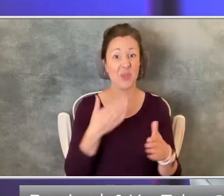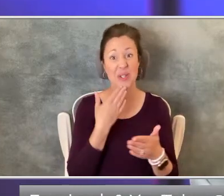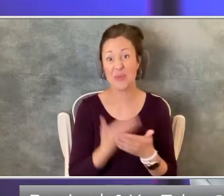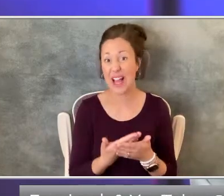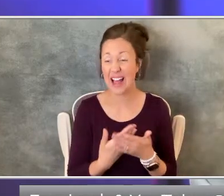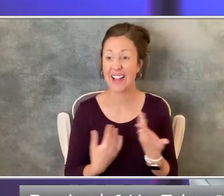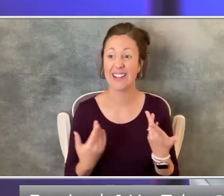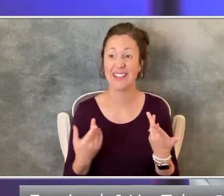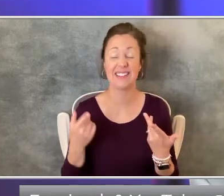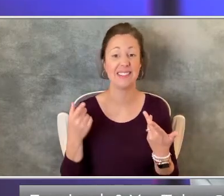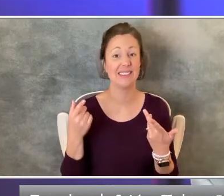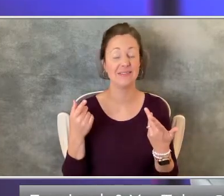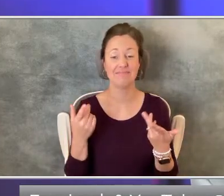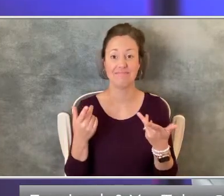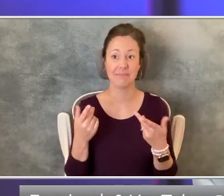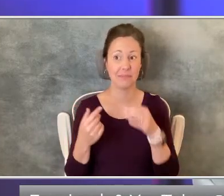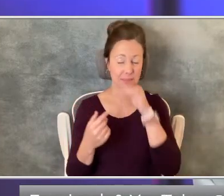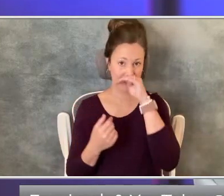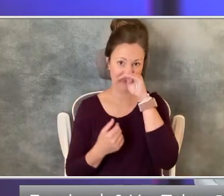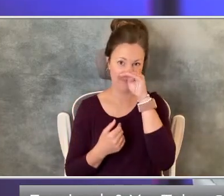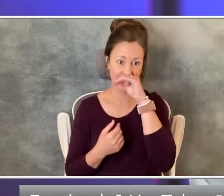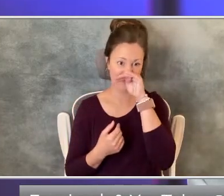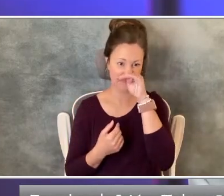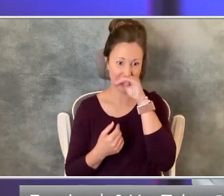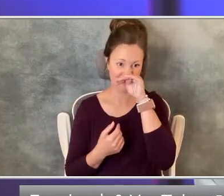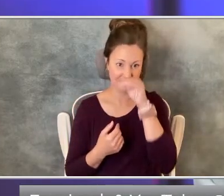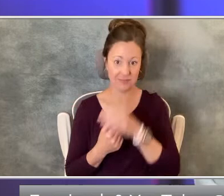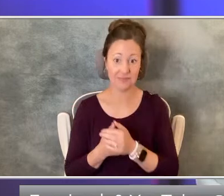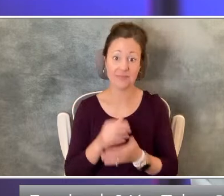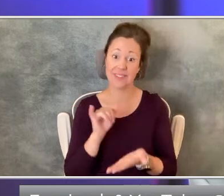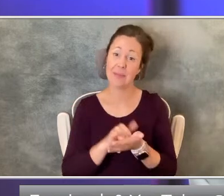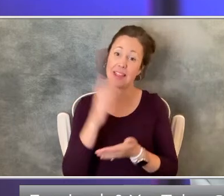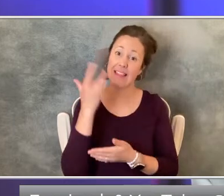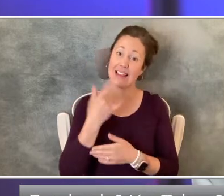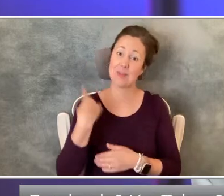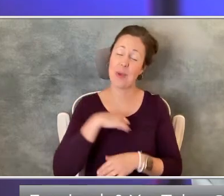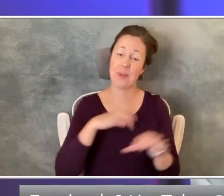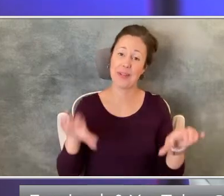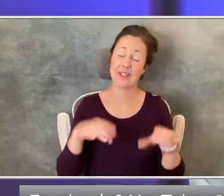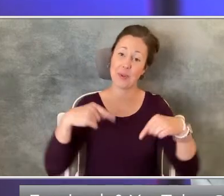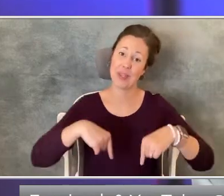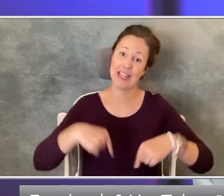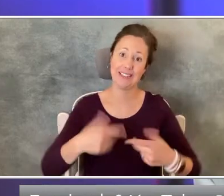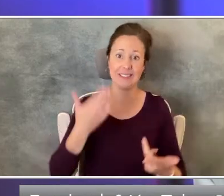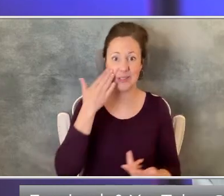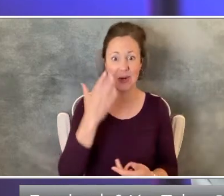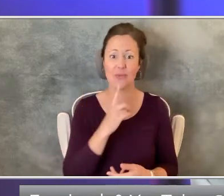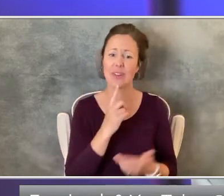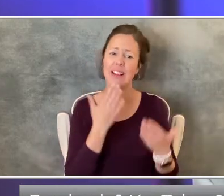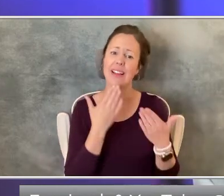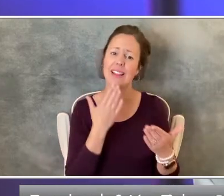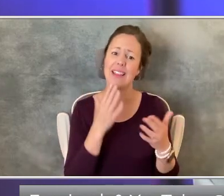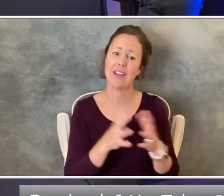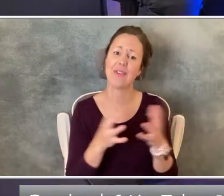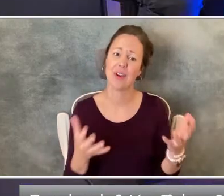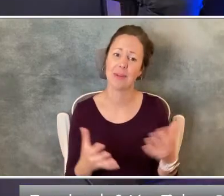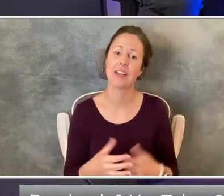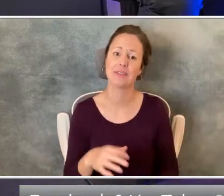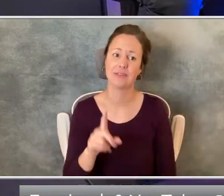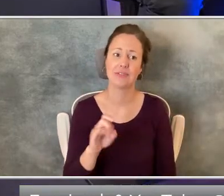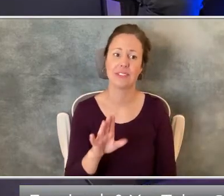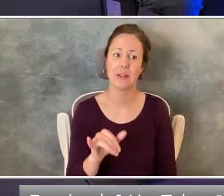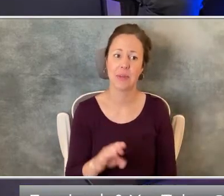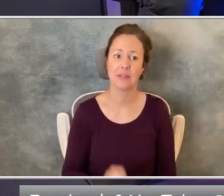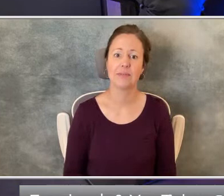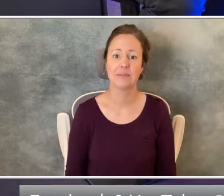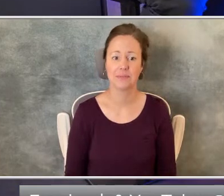gracious and this is why we do this stuff. I mean, really. And thank you very much, Debbie. Dr. Shah? I